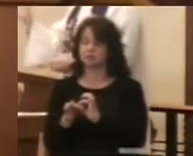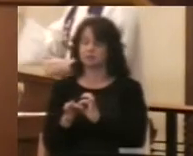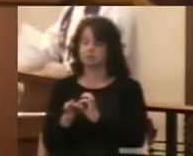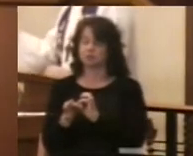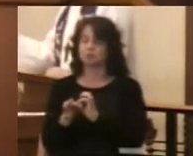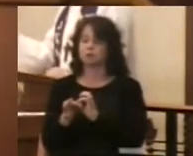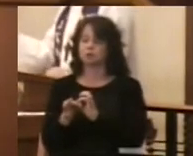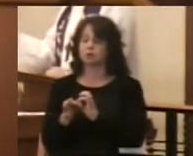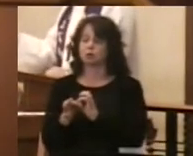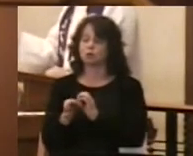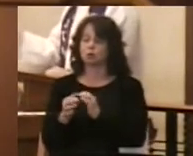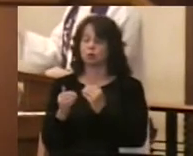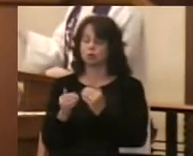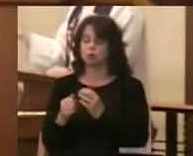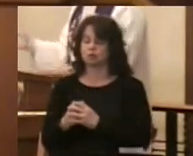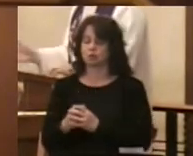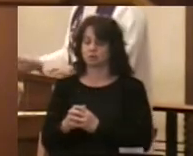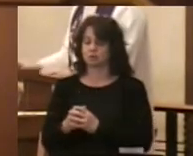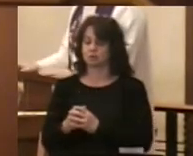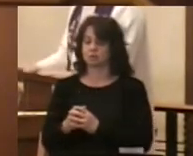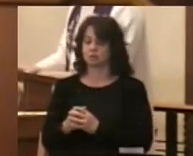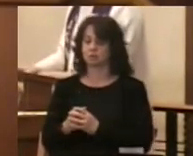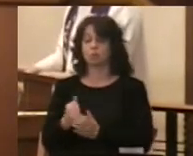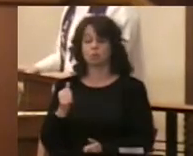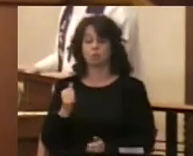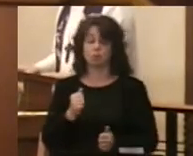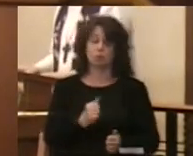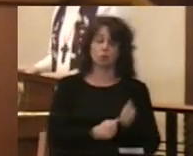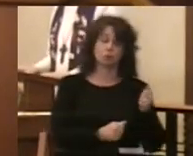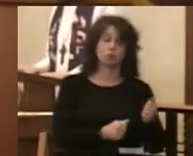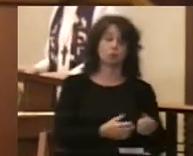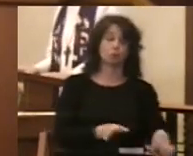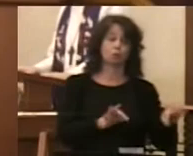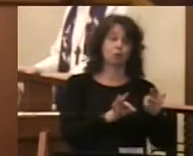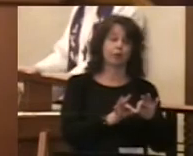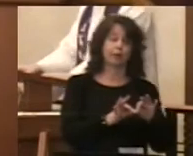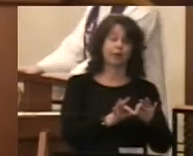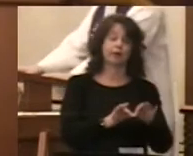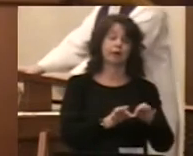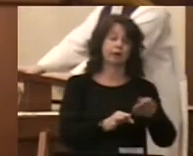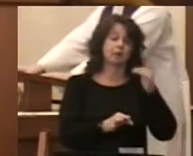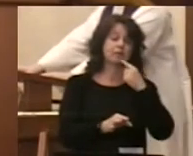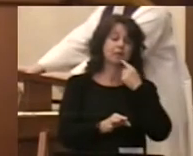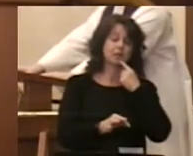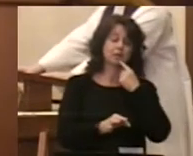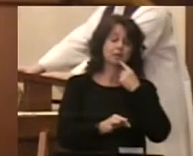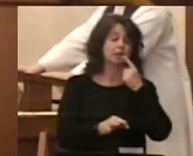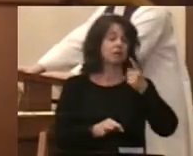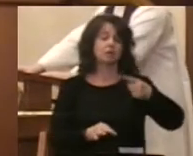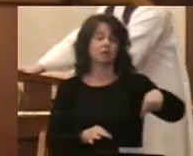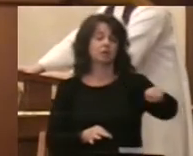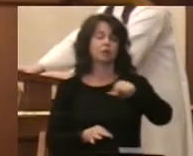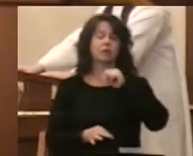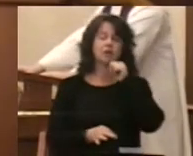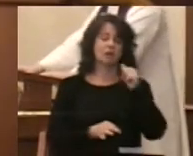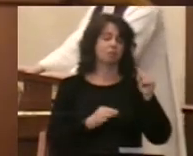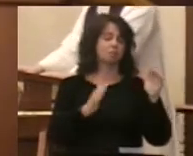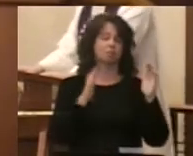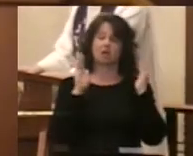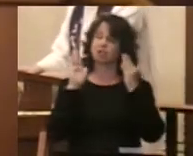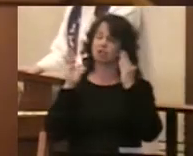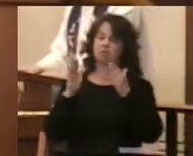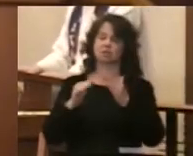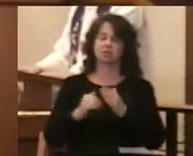on the other hand, and perhaps more importantly, God says they would not listen. And therefore, like this